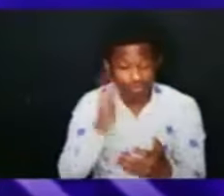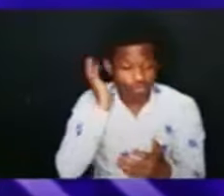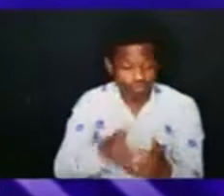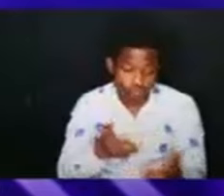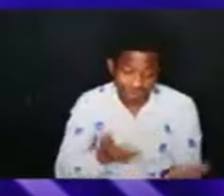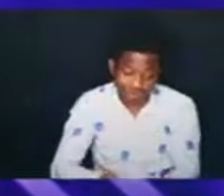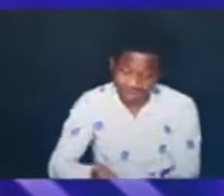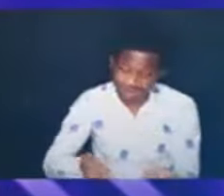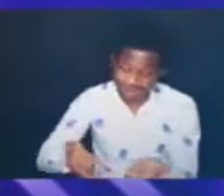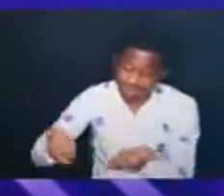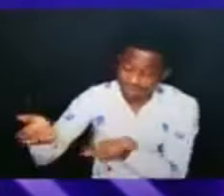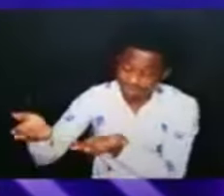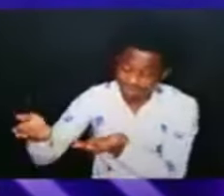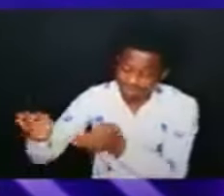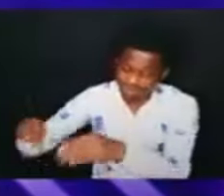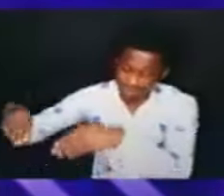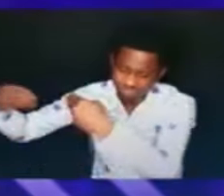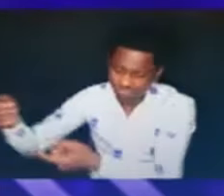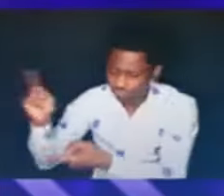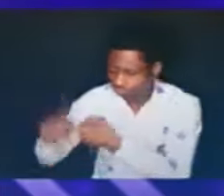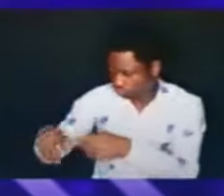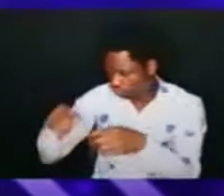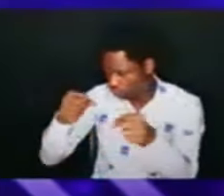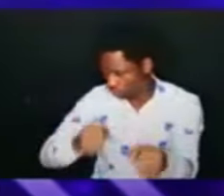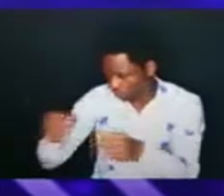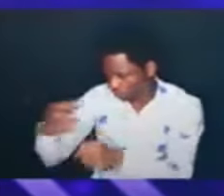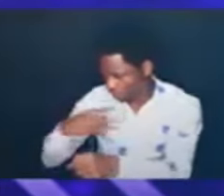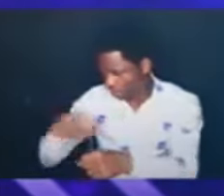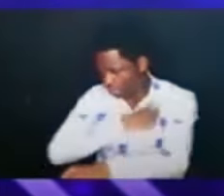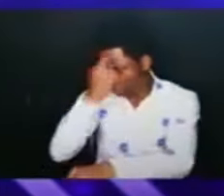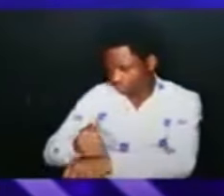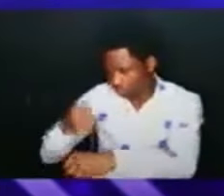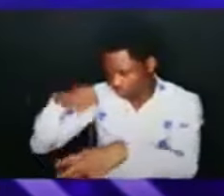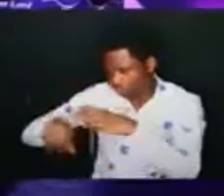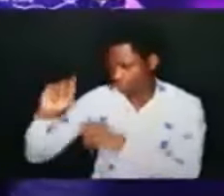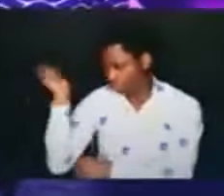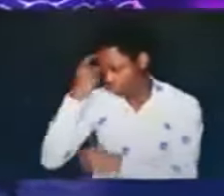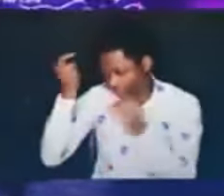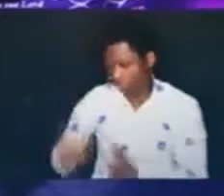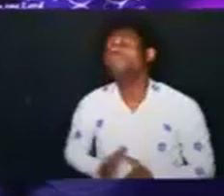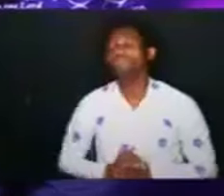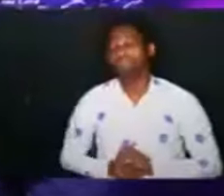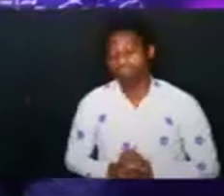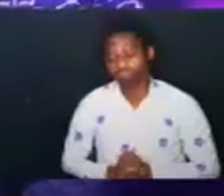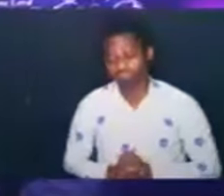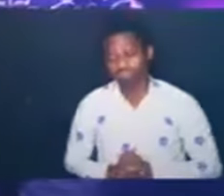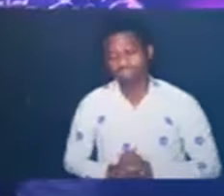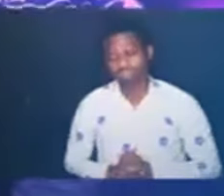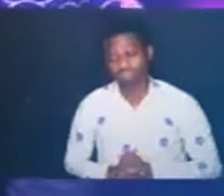him over to the power and authority of the governor. Now what tell you? Now was